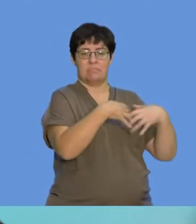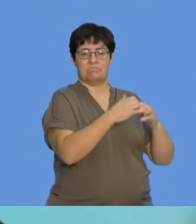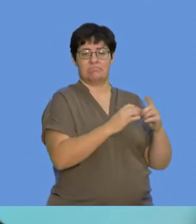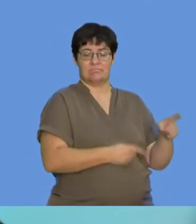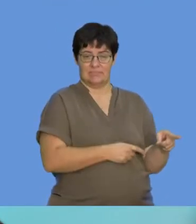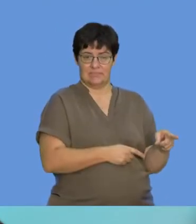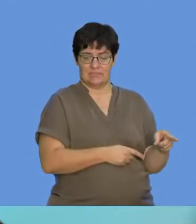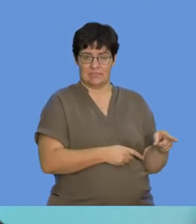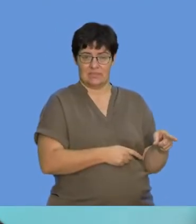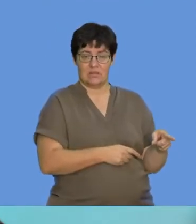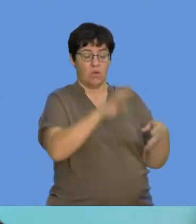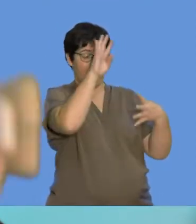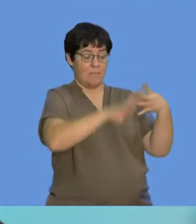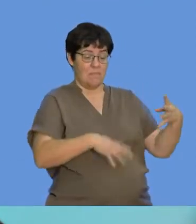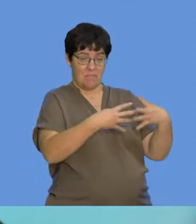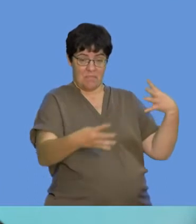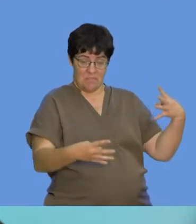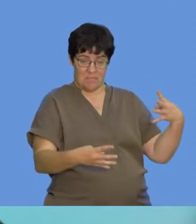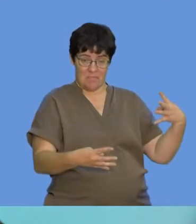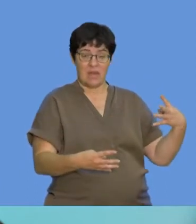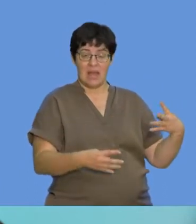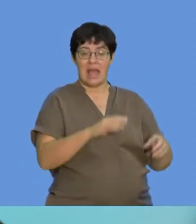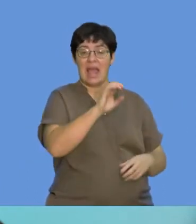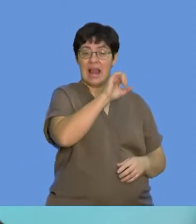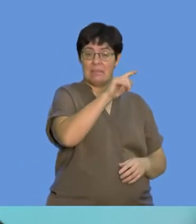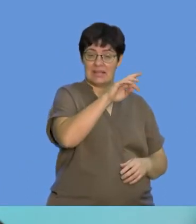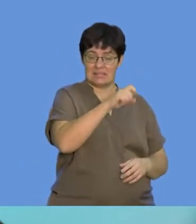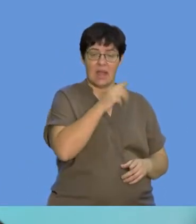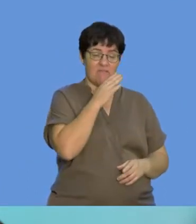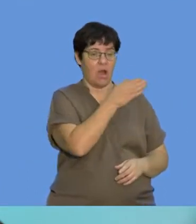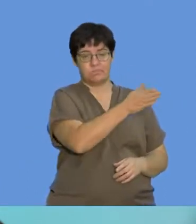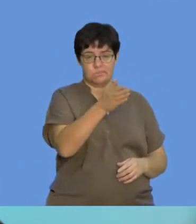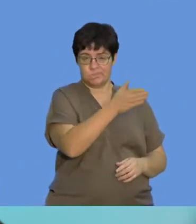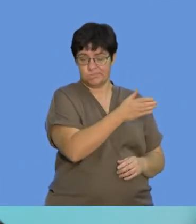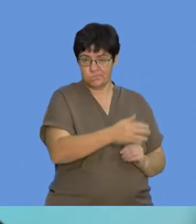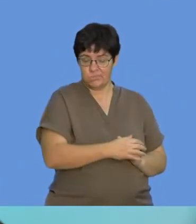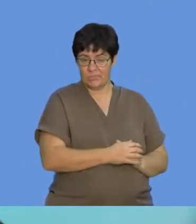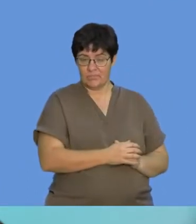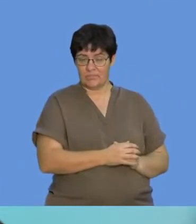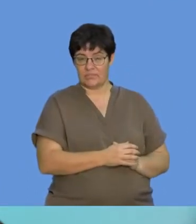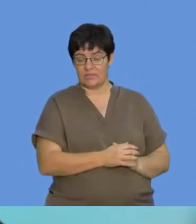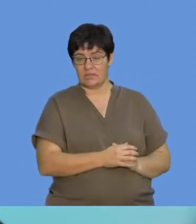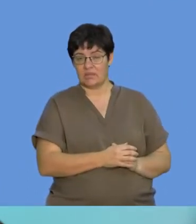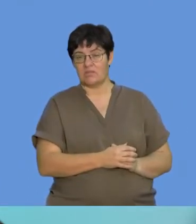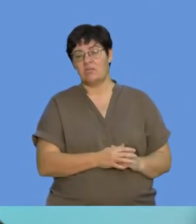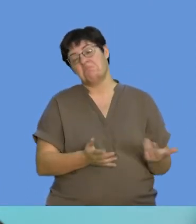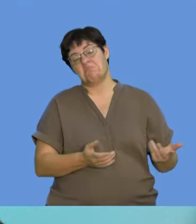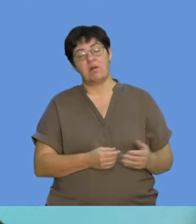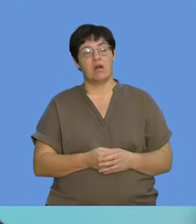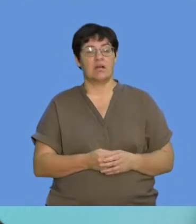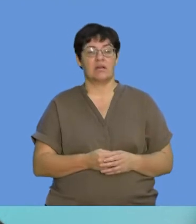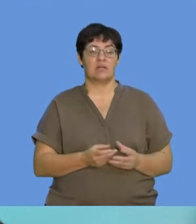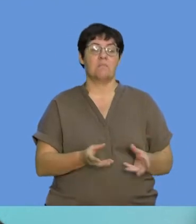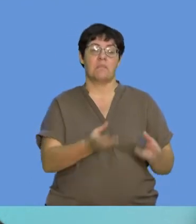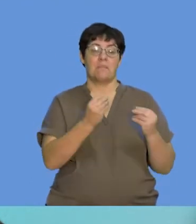you find in the periodic table of elements are actually the elements, which consists, if we are to take into